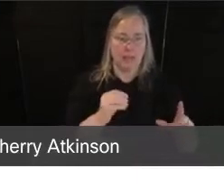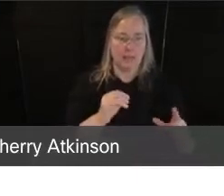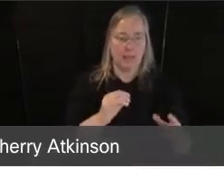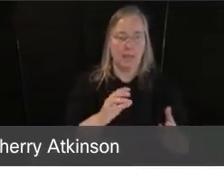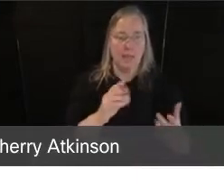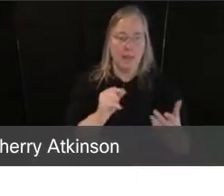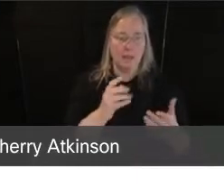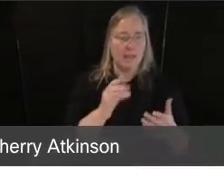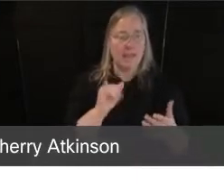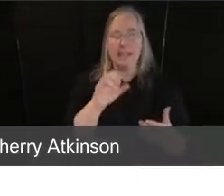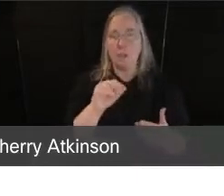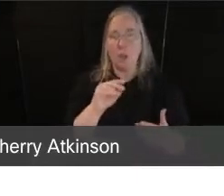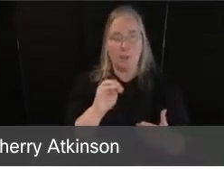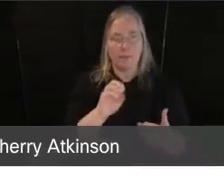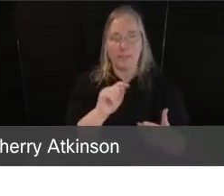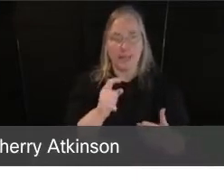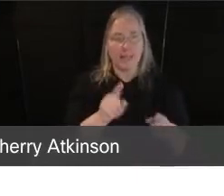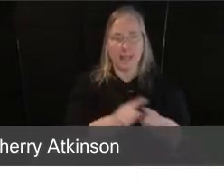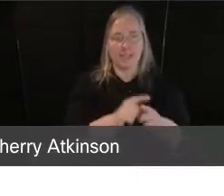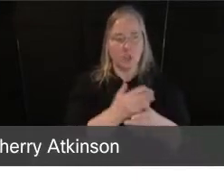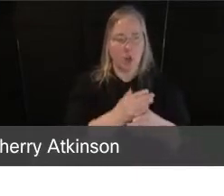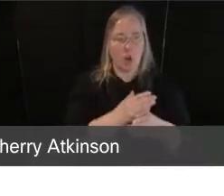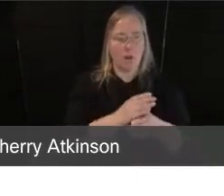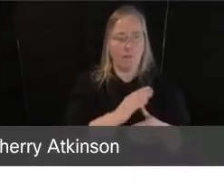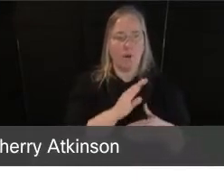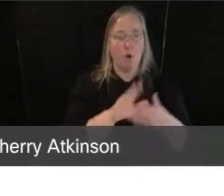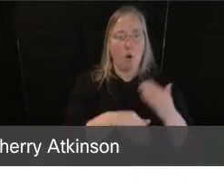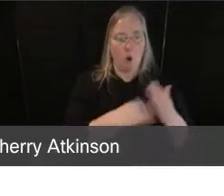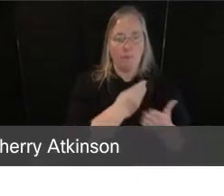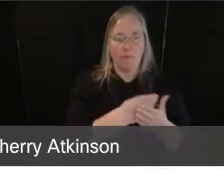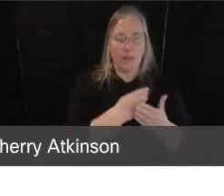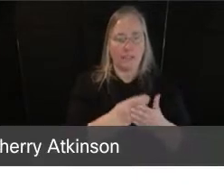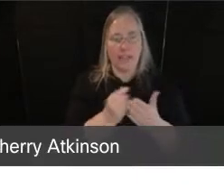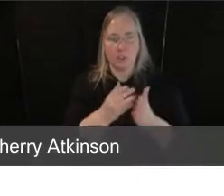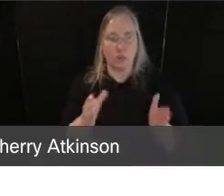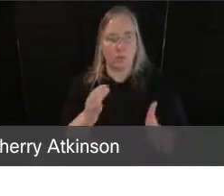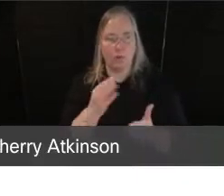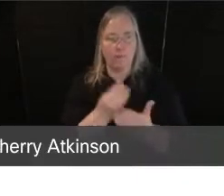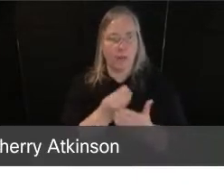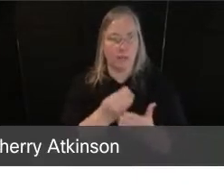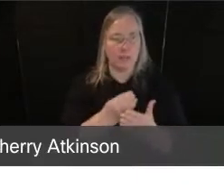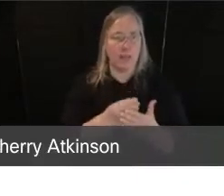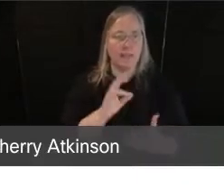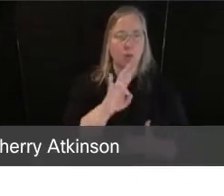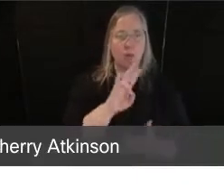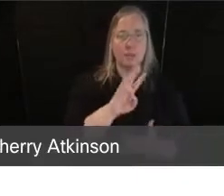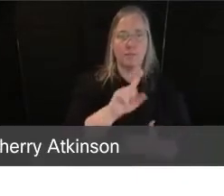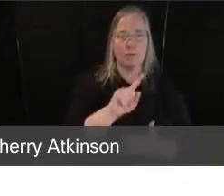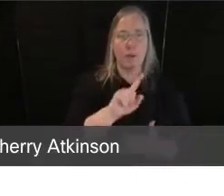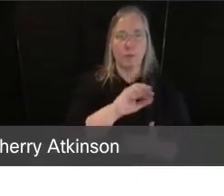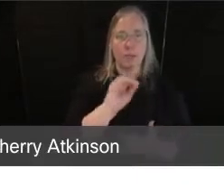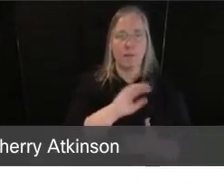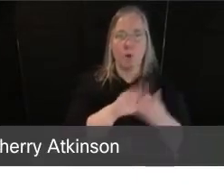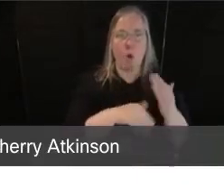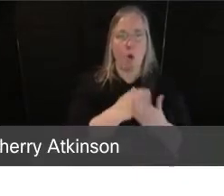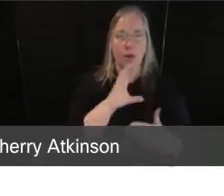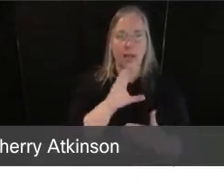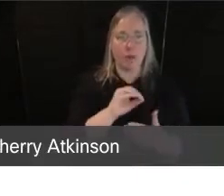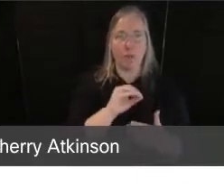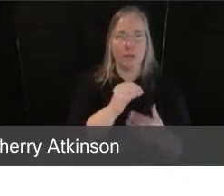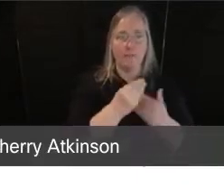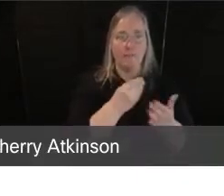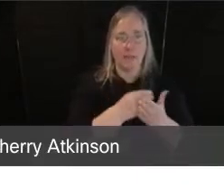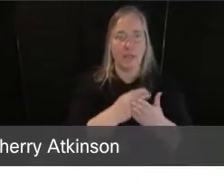fund revenues. So these two revenue sources account for 71% of all county funding and almost 90% of general